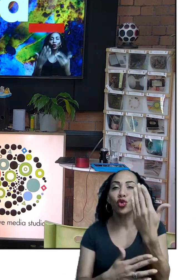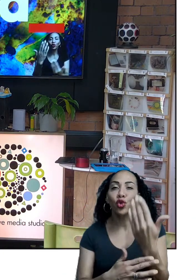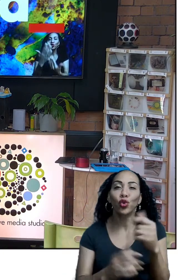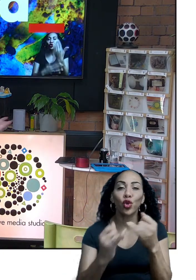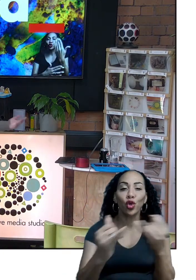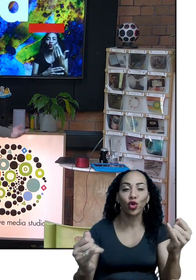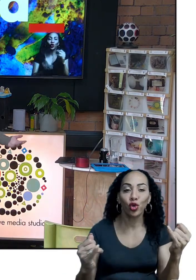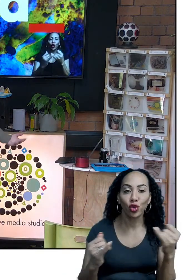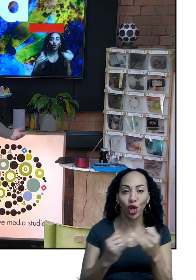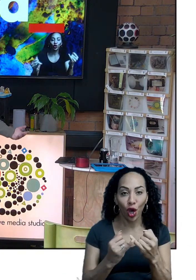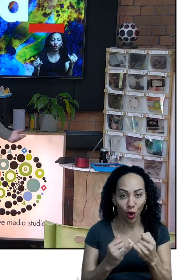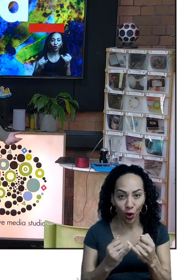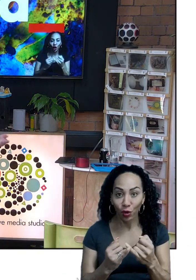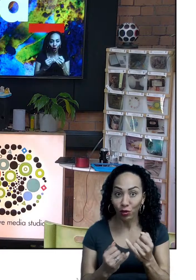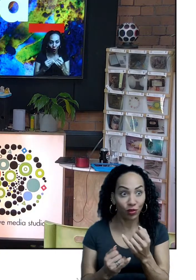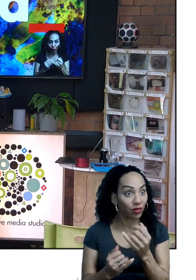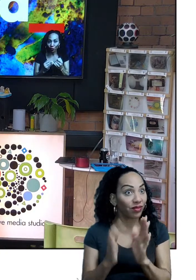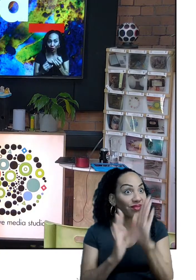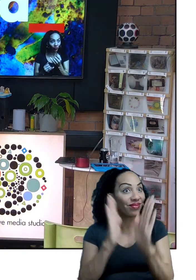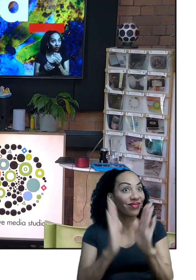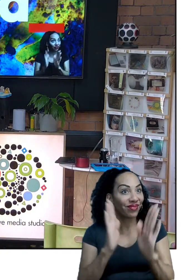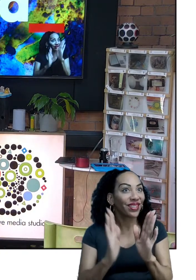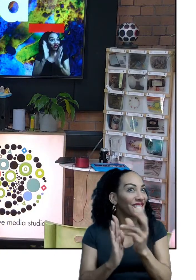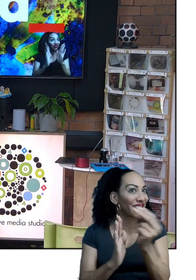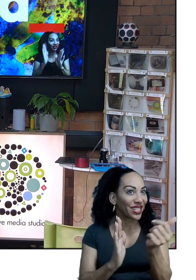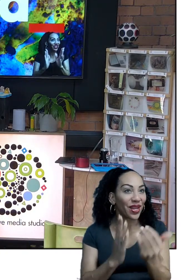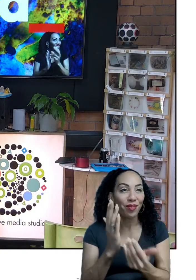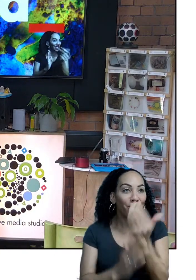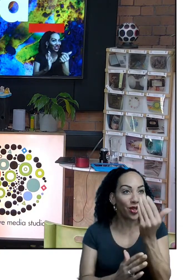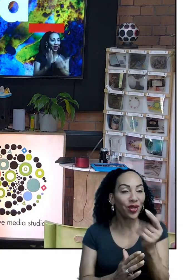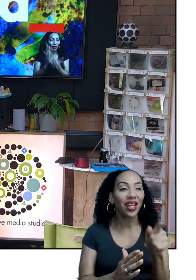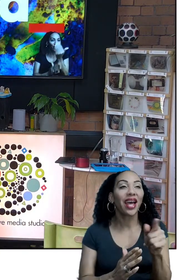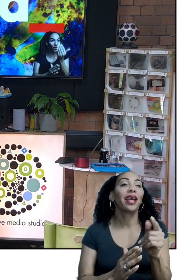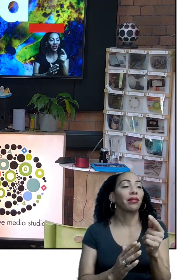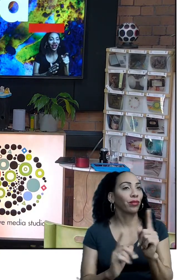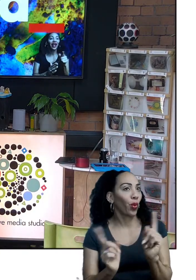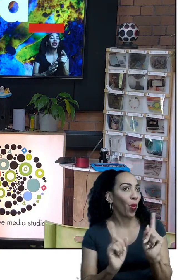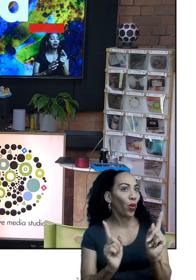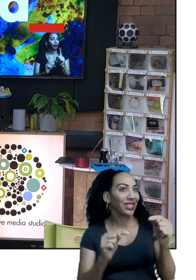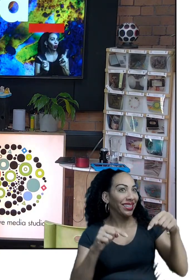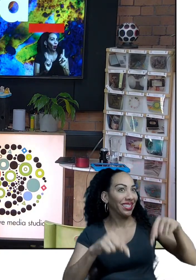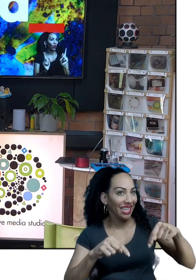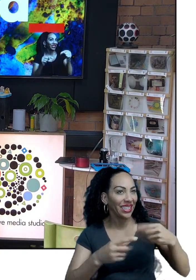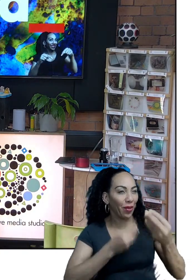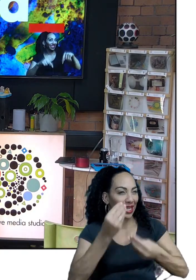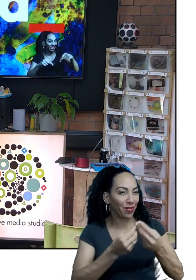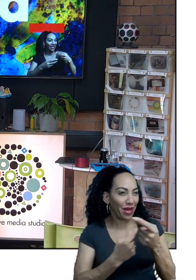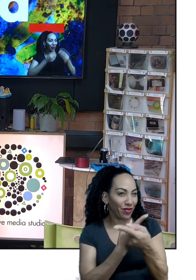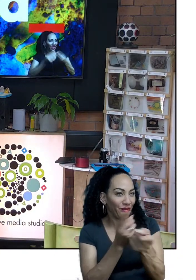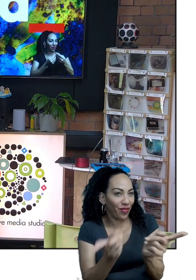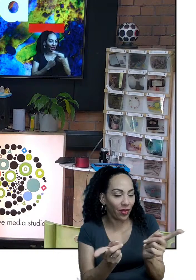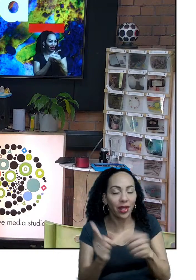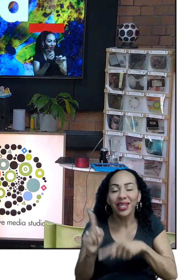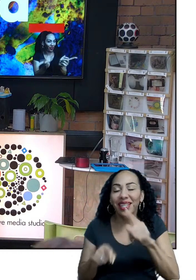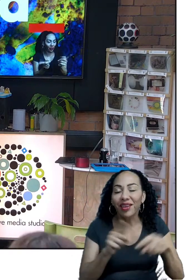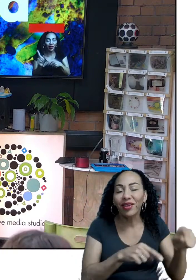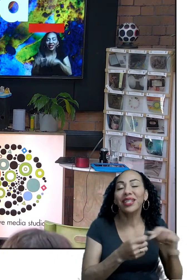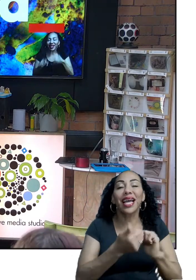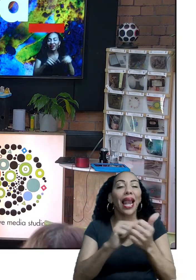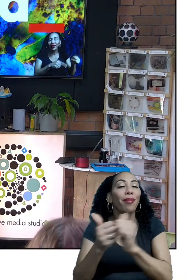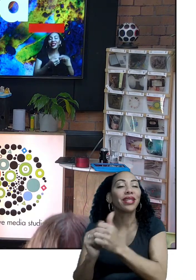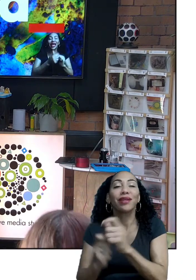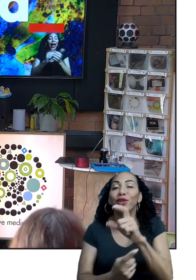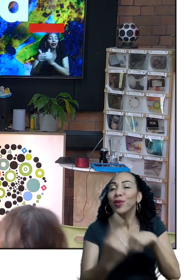today. Welcome, this bit is for you. What is the Pervasive Media Studio? We're a diverse and collaborative community